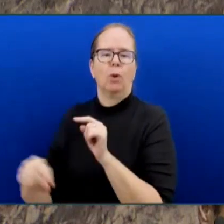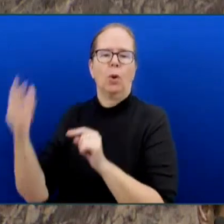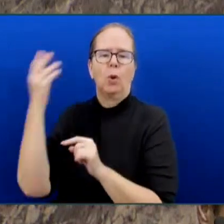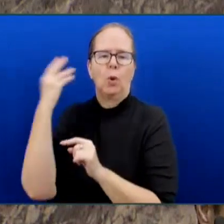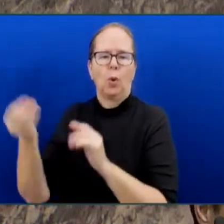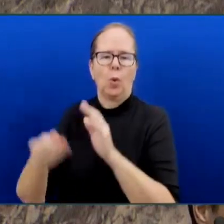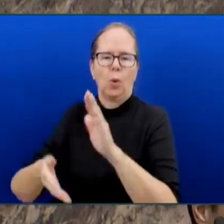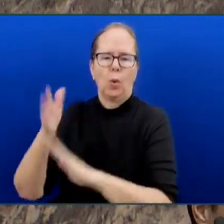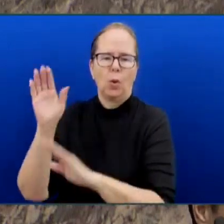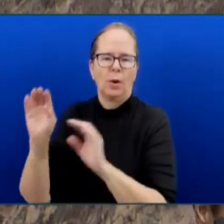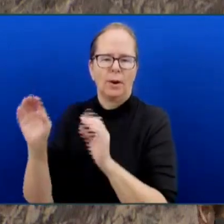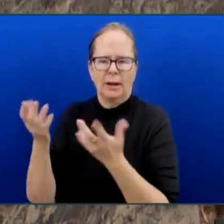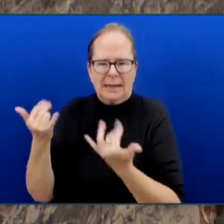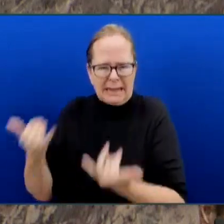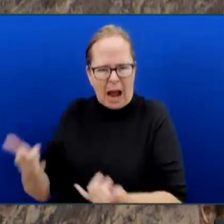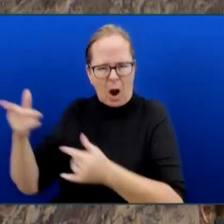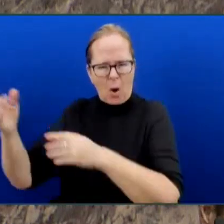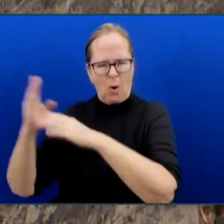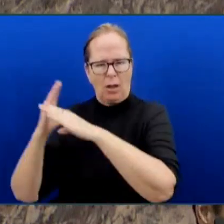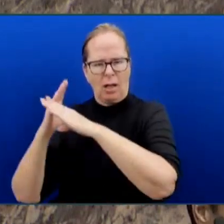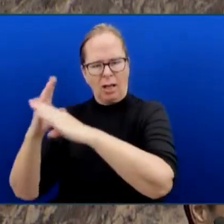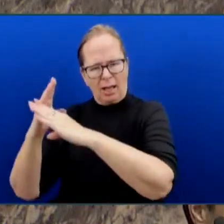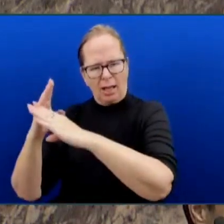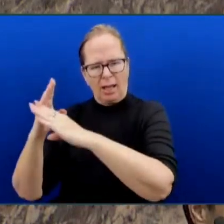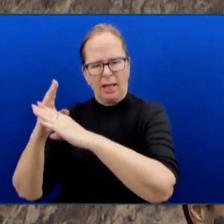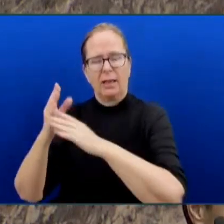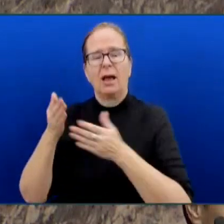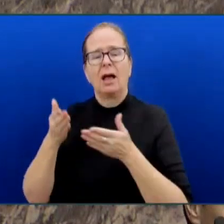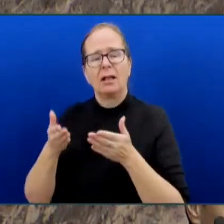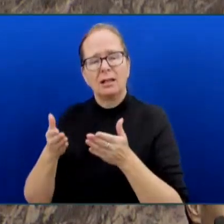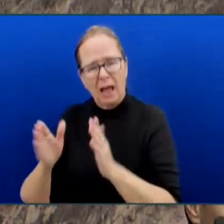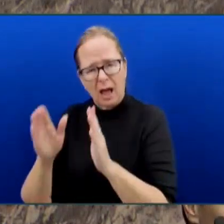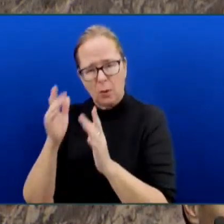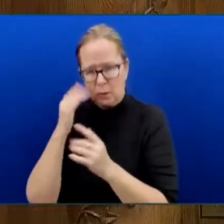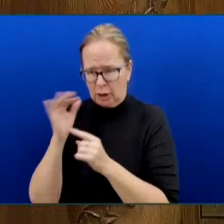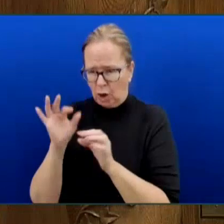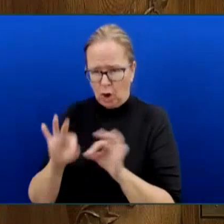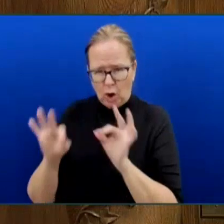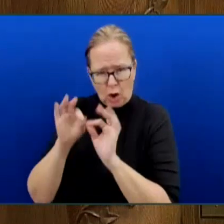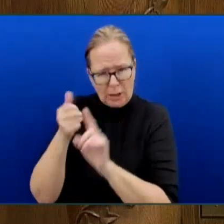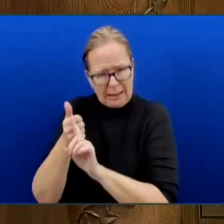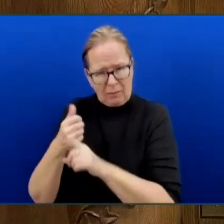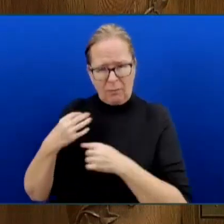critical volunteer teams operate without the strong overreach of the government?